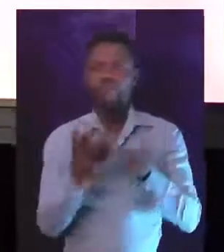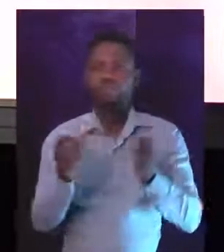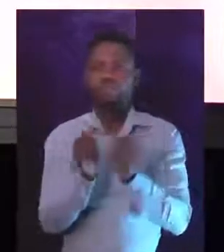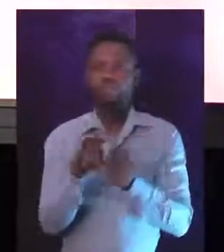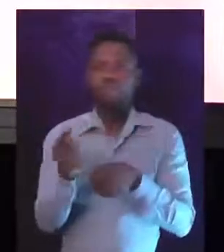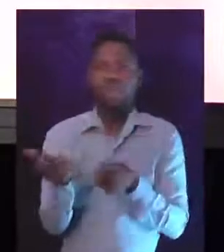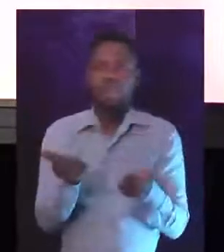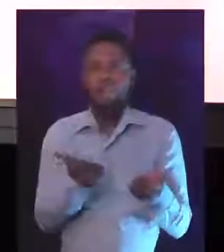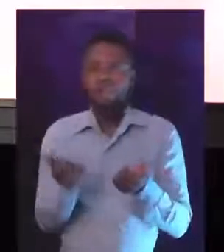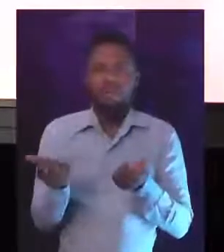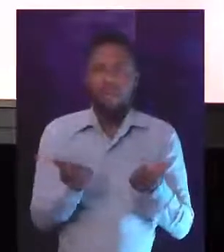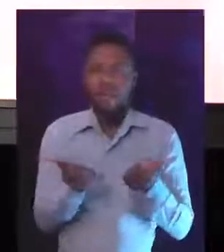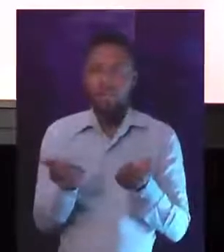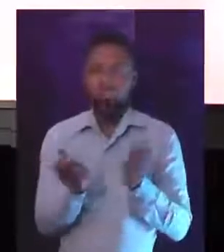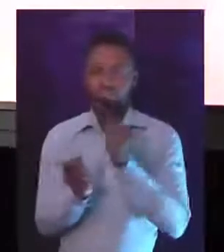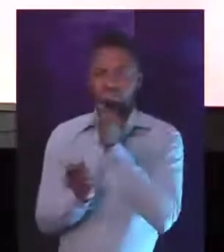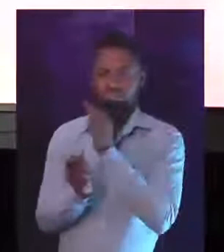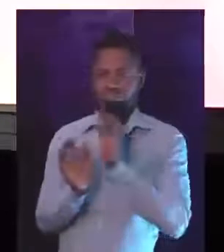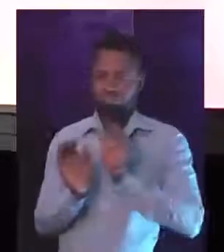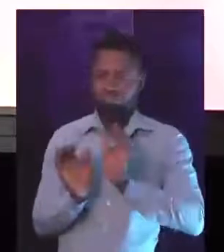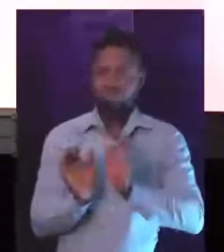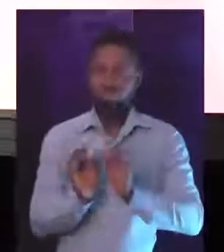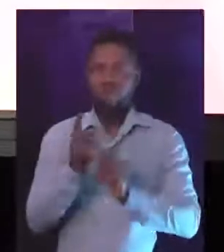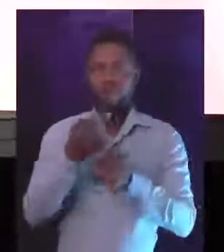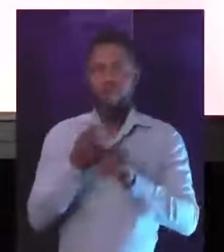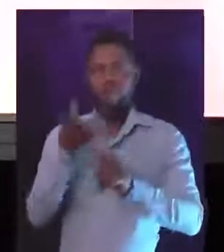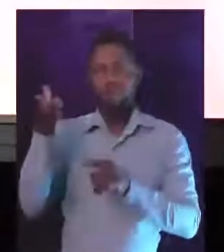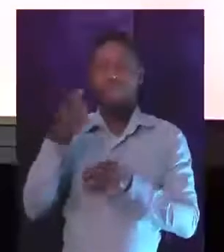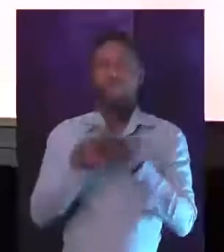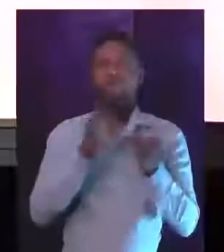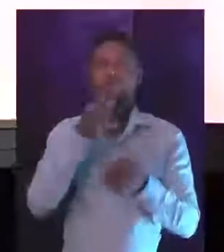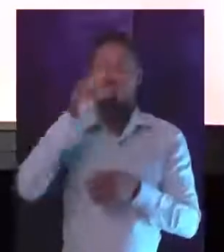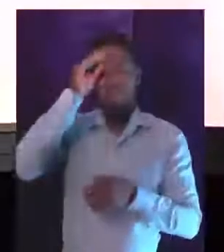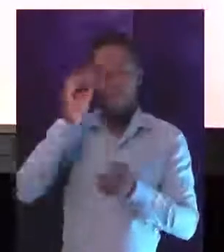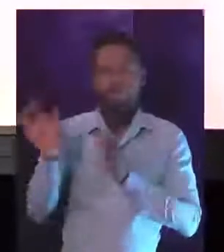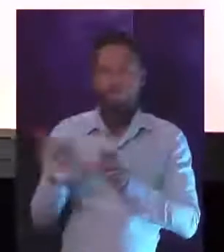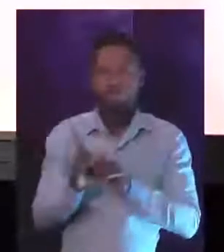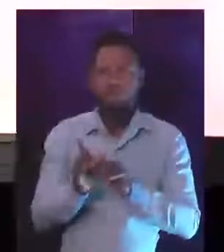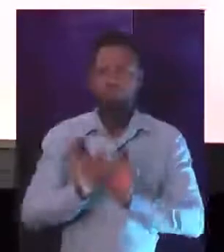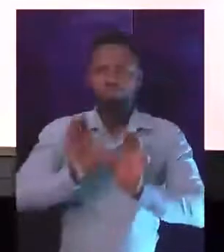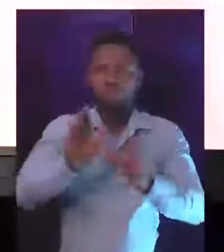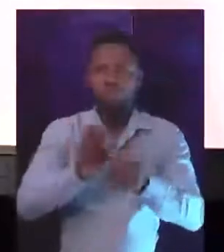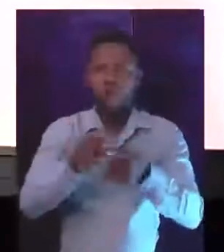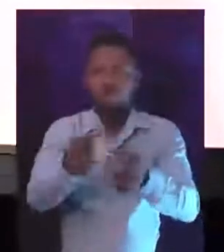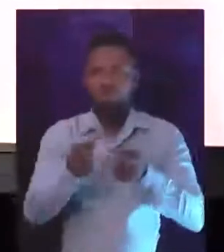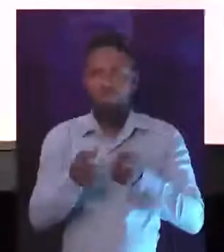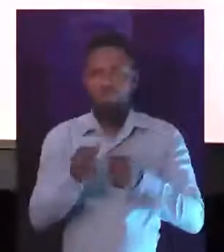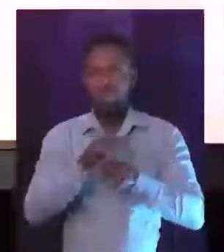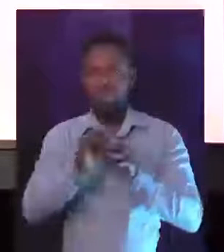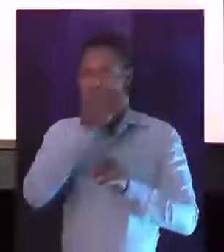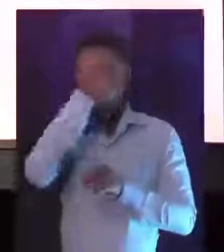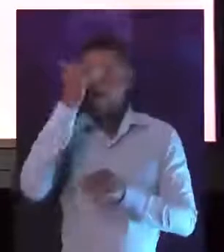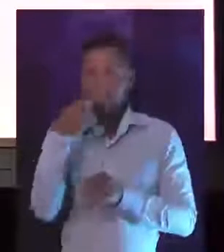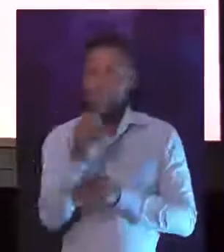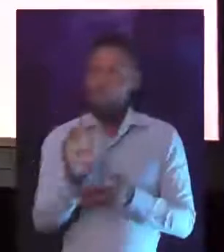trying to do something with the car. I don't want to say the answer yet. From here now, what is the boy doing? Is he pulling